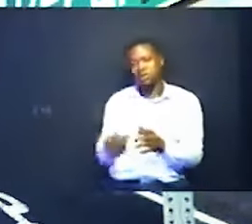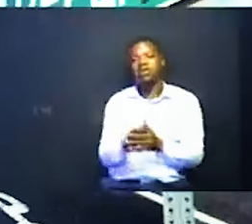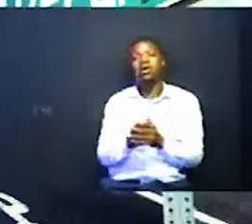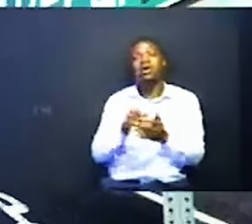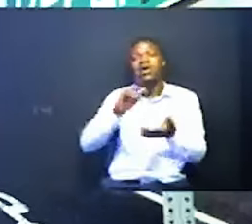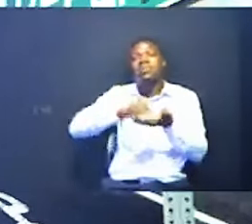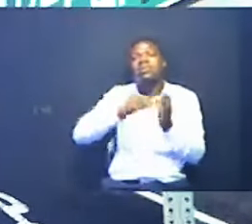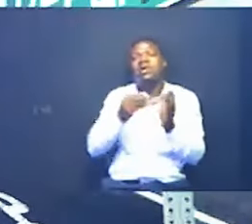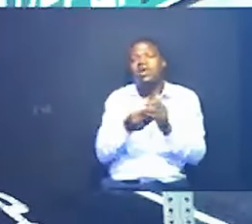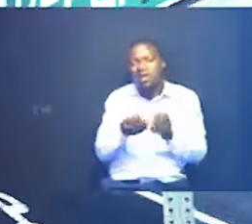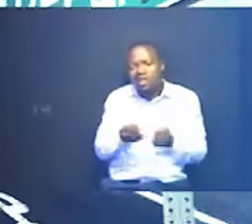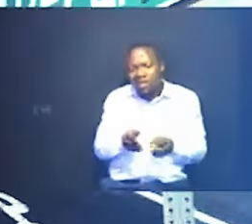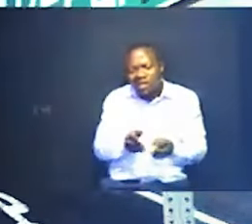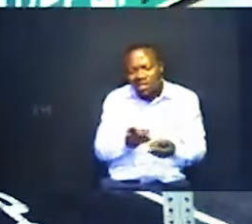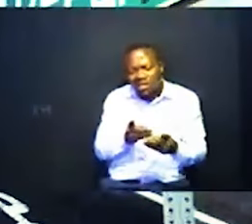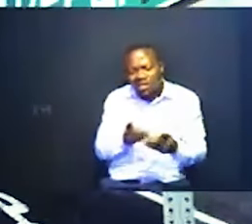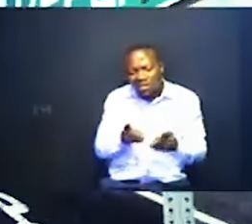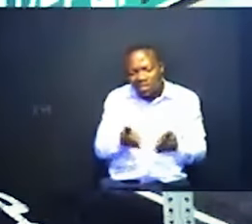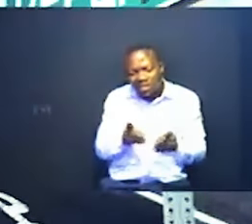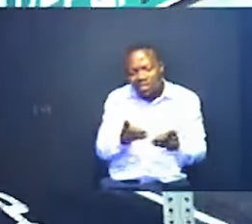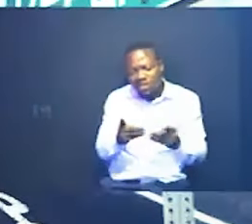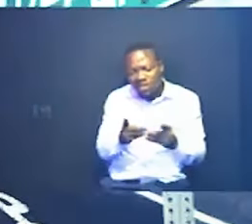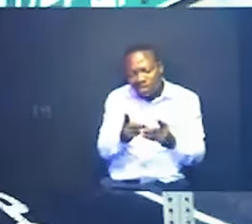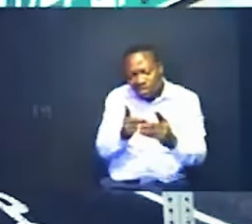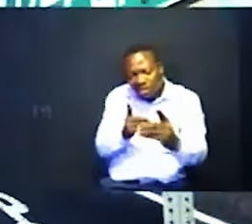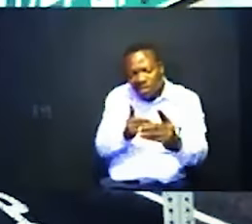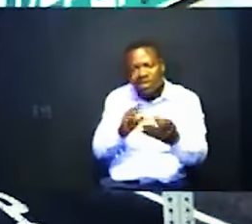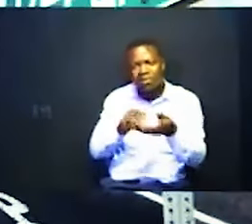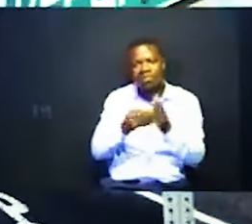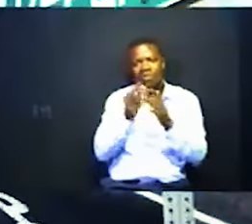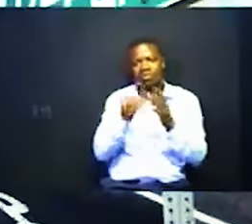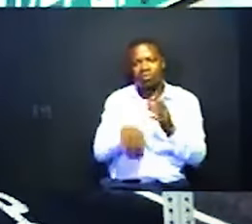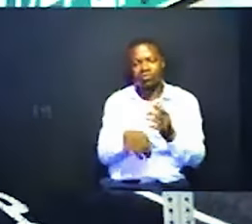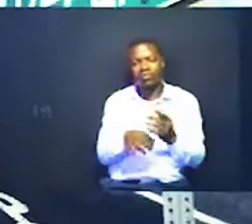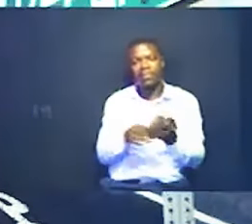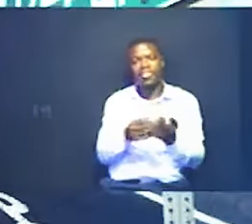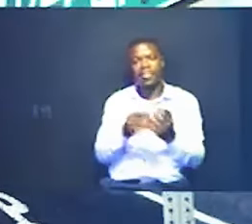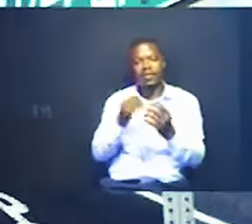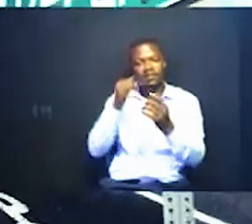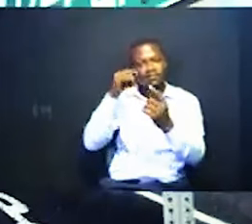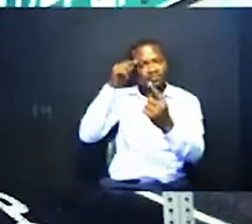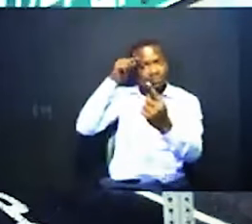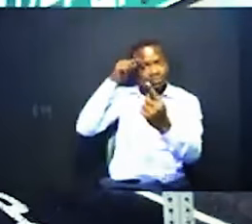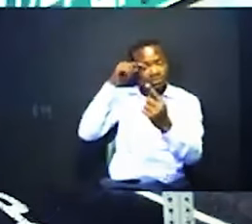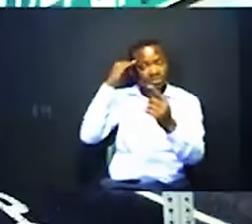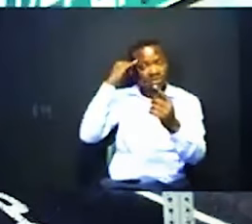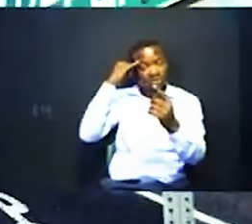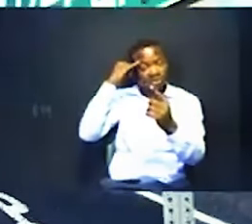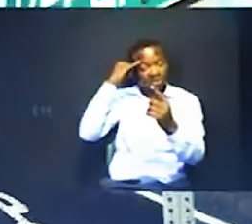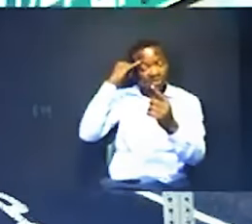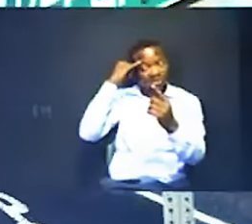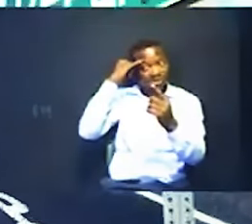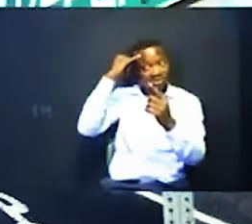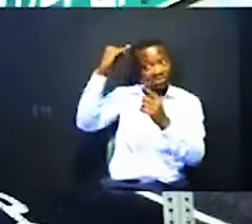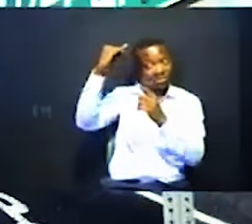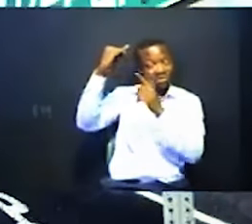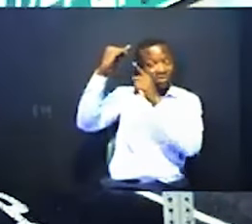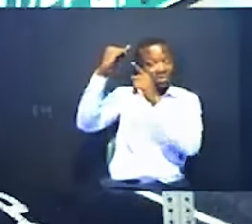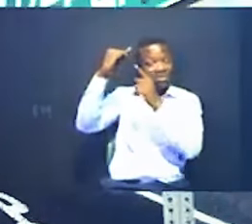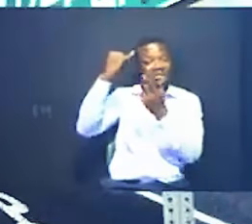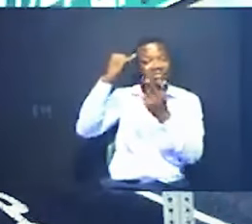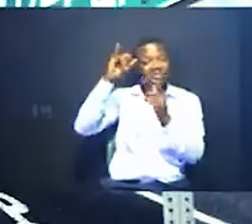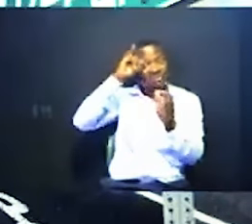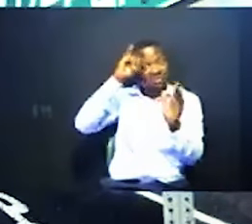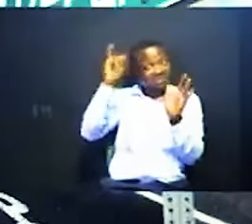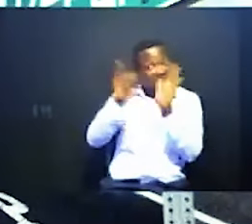Direction is to the same image we seek to defend. But I